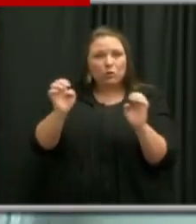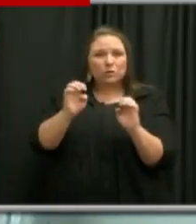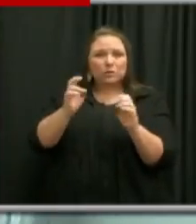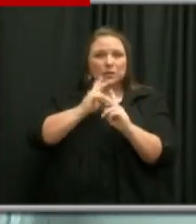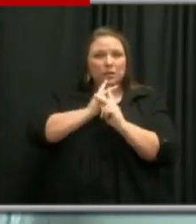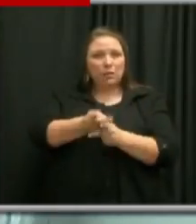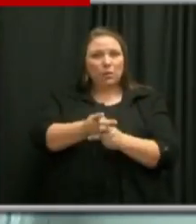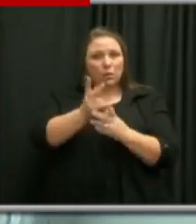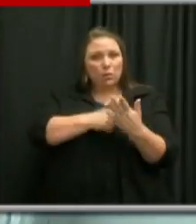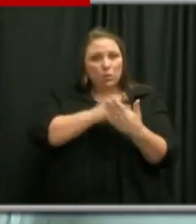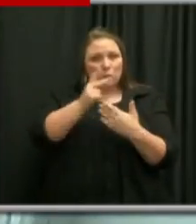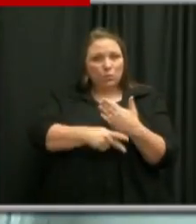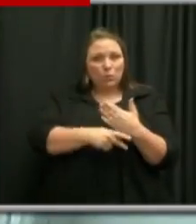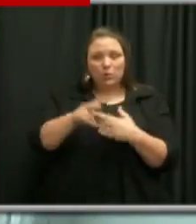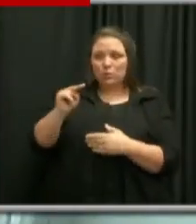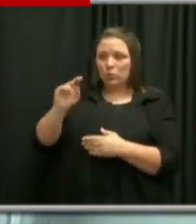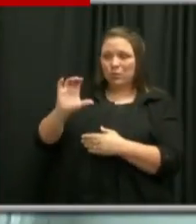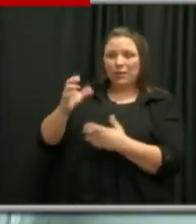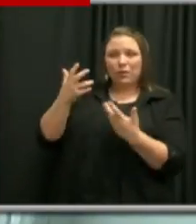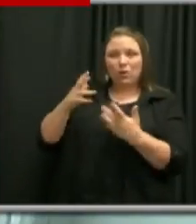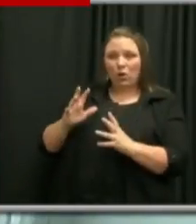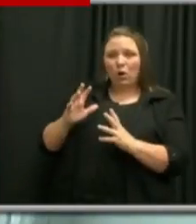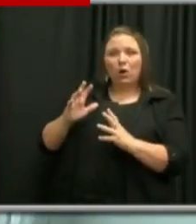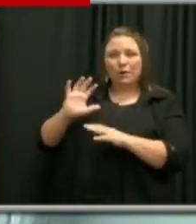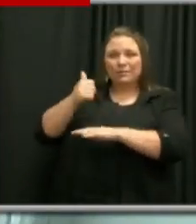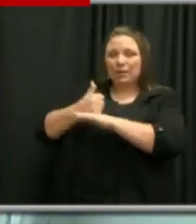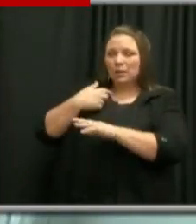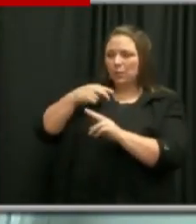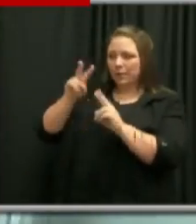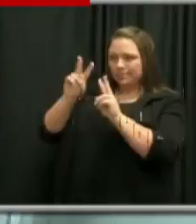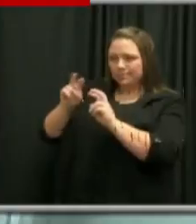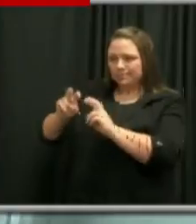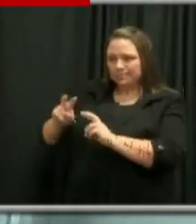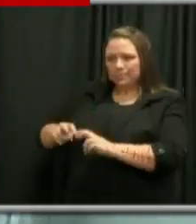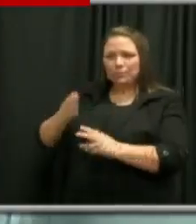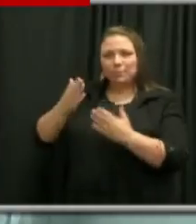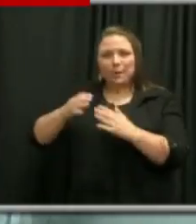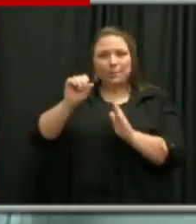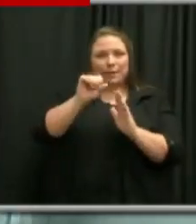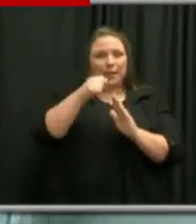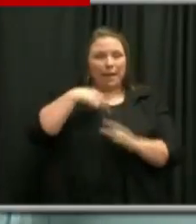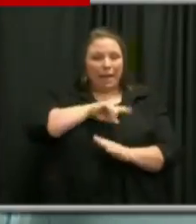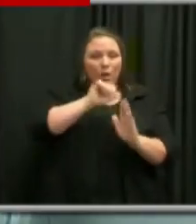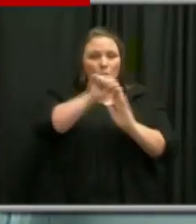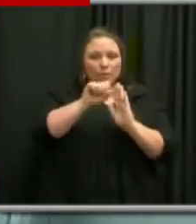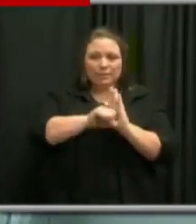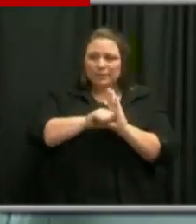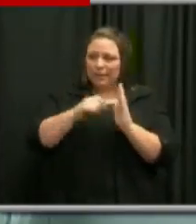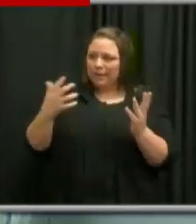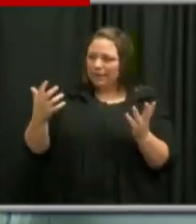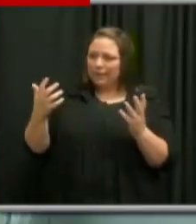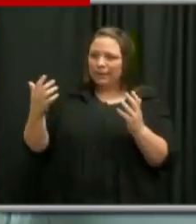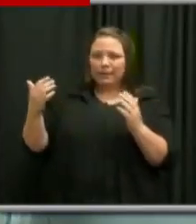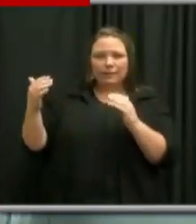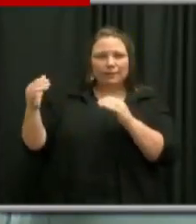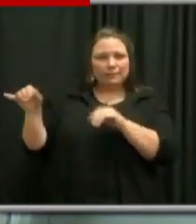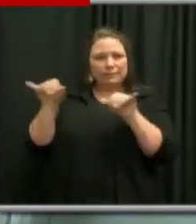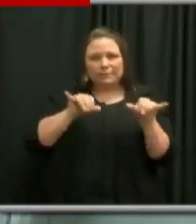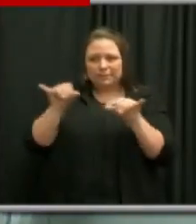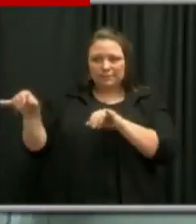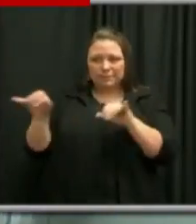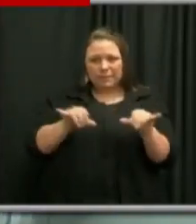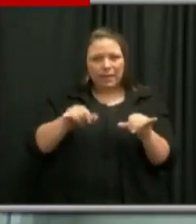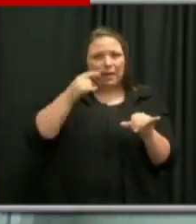that North Carolina's got something we're taking a look at, and maybe the state can set something up for some of those really small folks, smaller loans, bridge